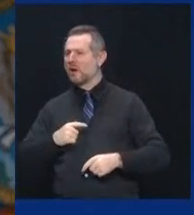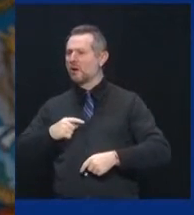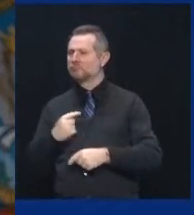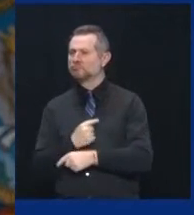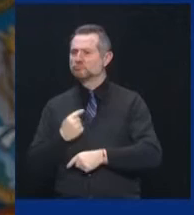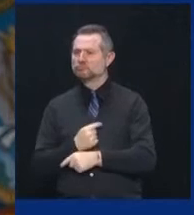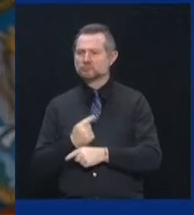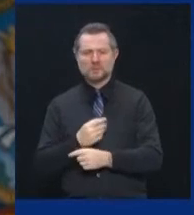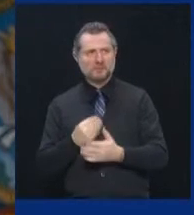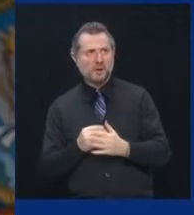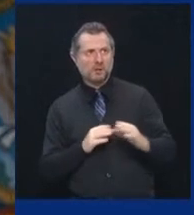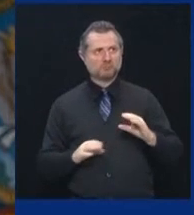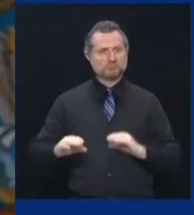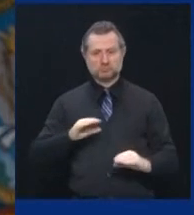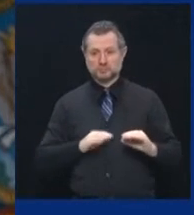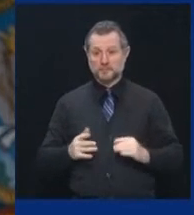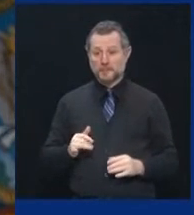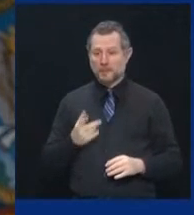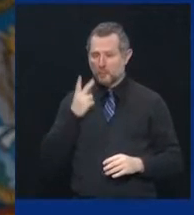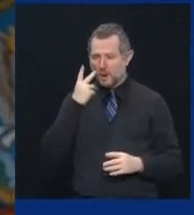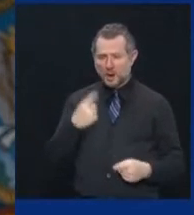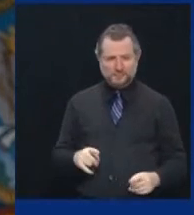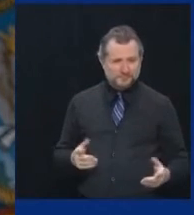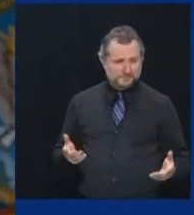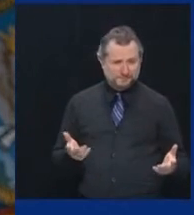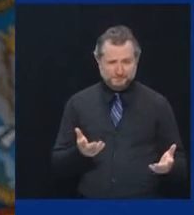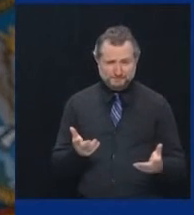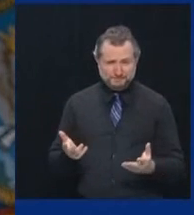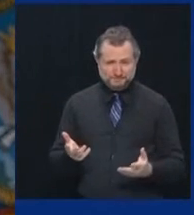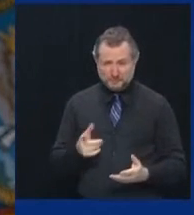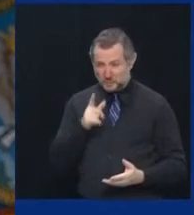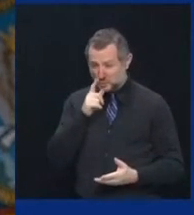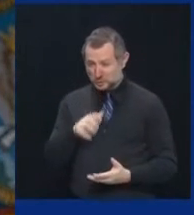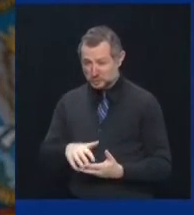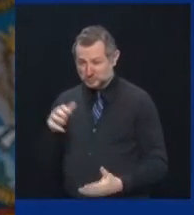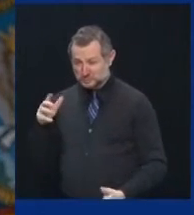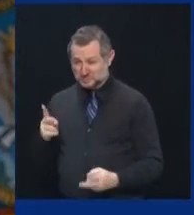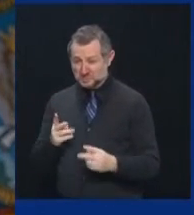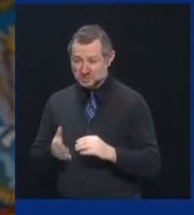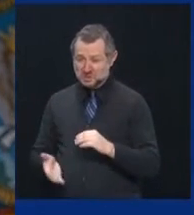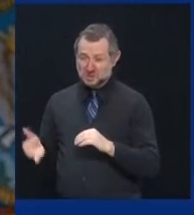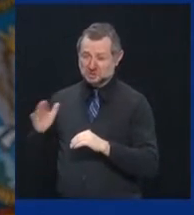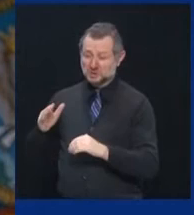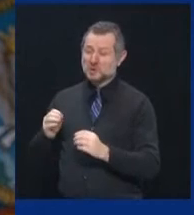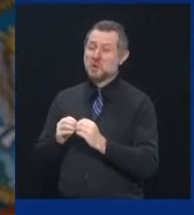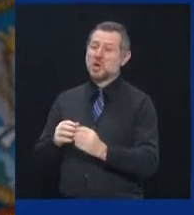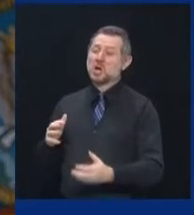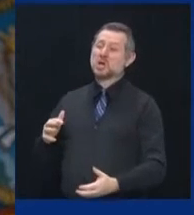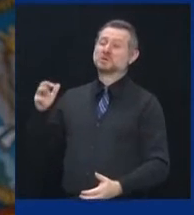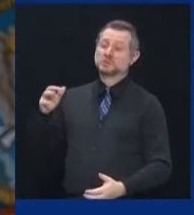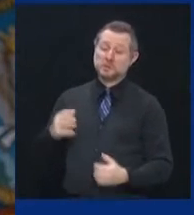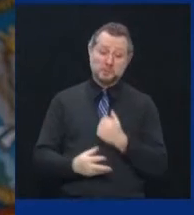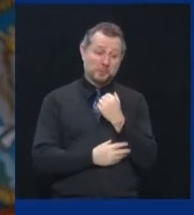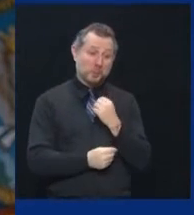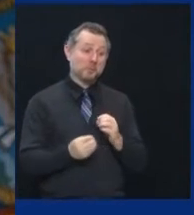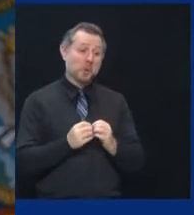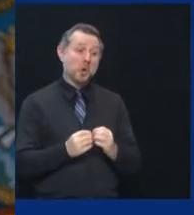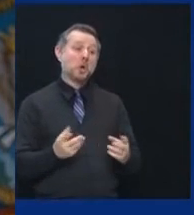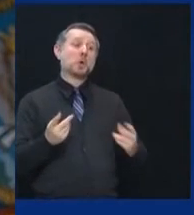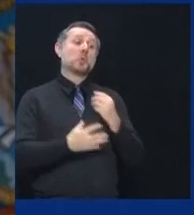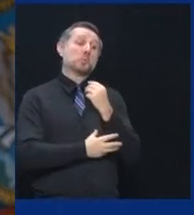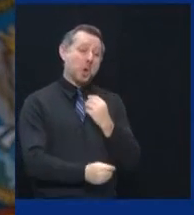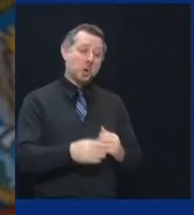has happened. In America, the rich have gotten richer, the poor have gotten poorer, and the middle class has